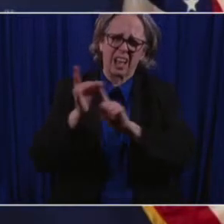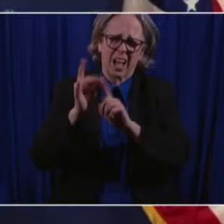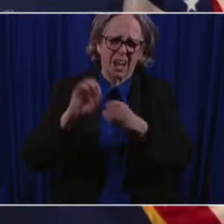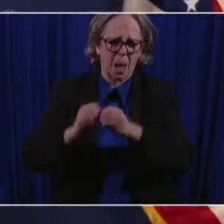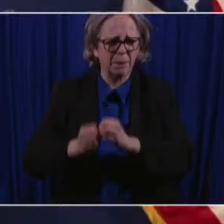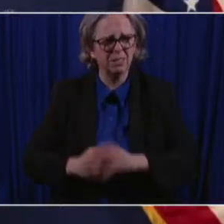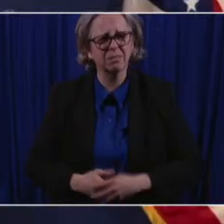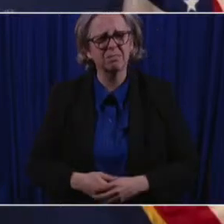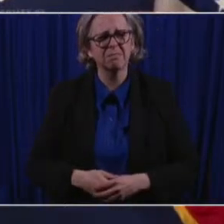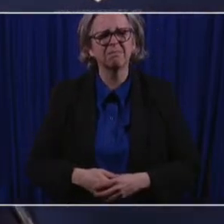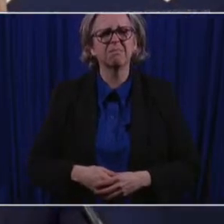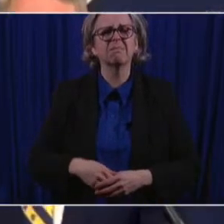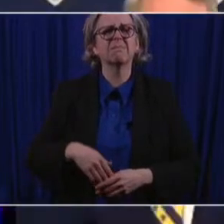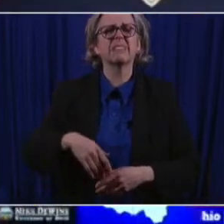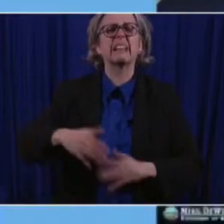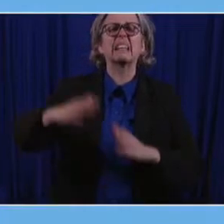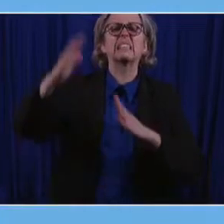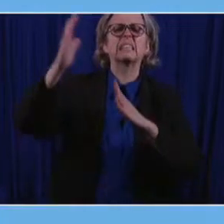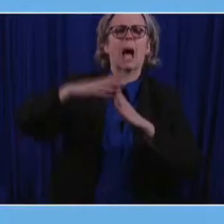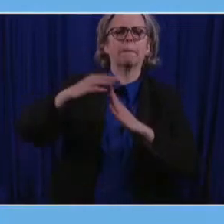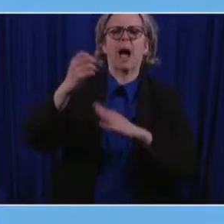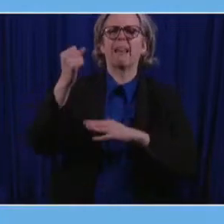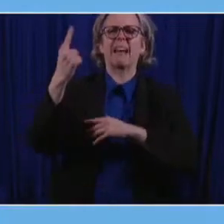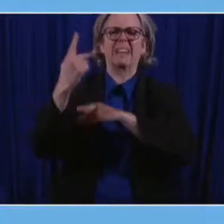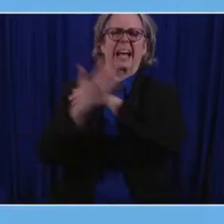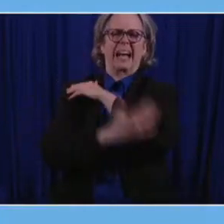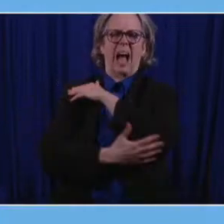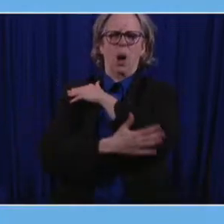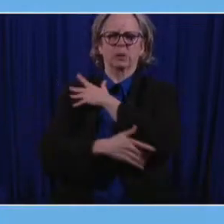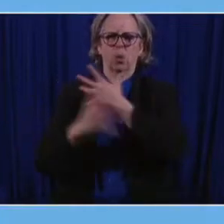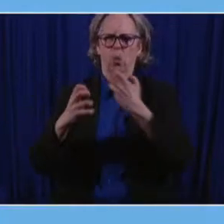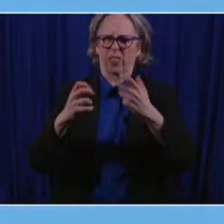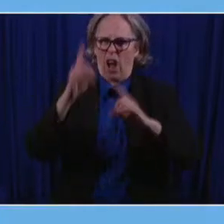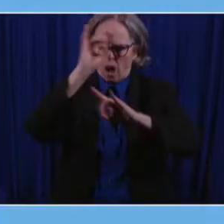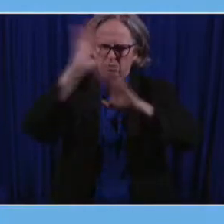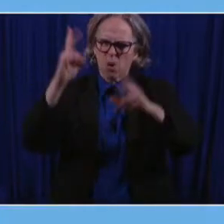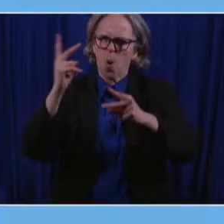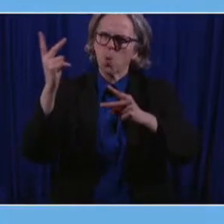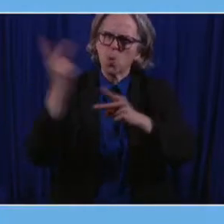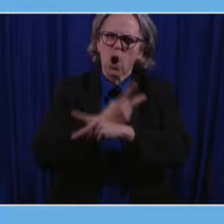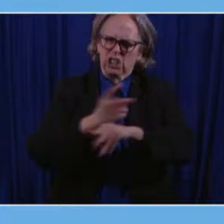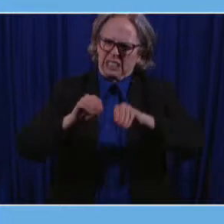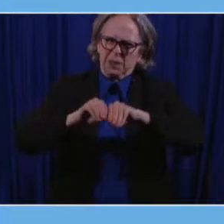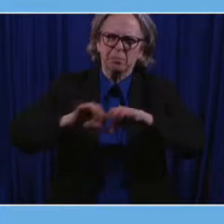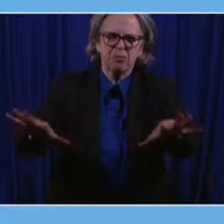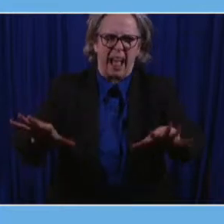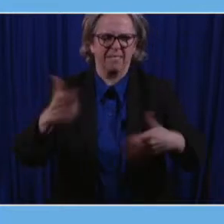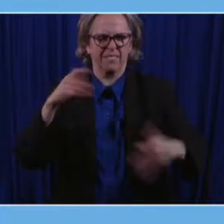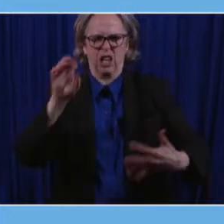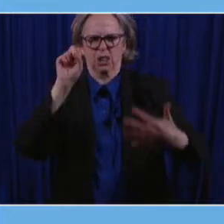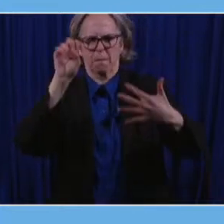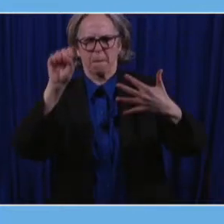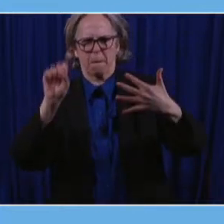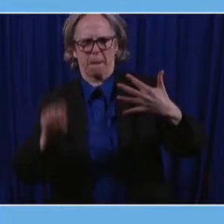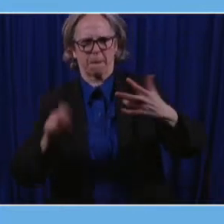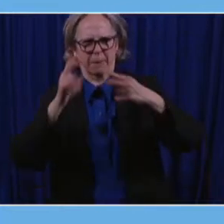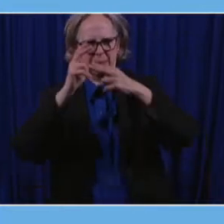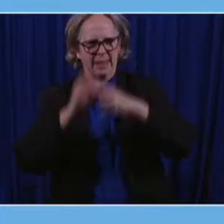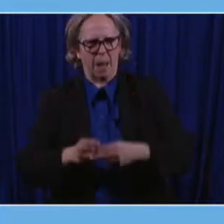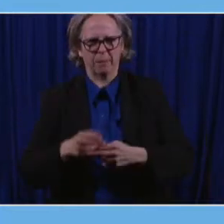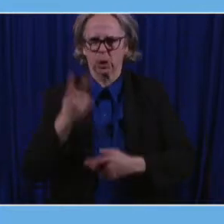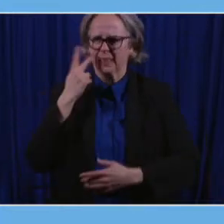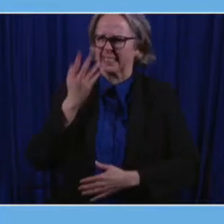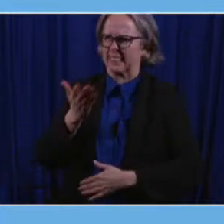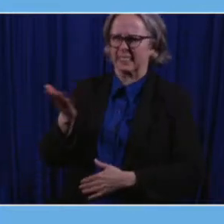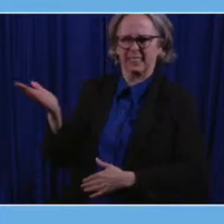11 counties, the counties that have the highest rate of incidence of COVID for the last 2 weeks.